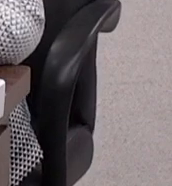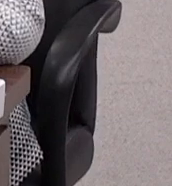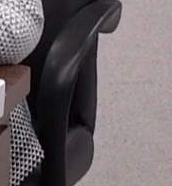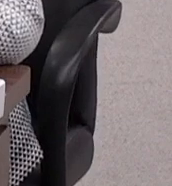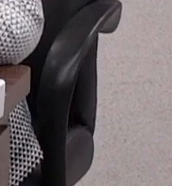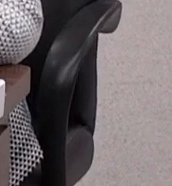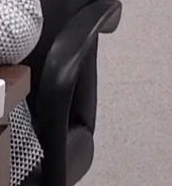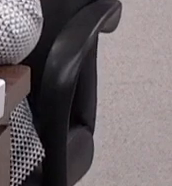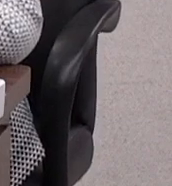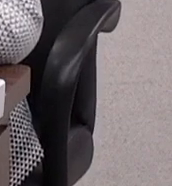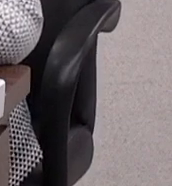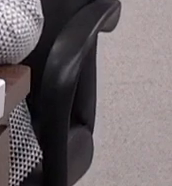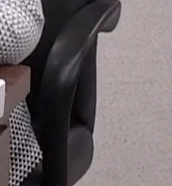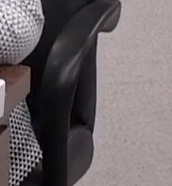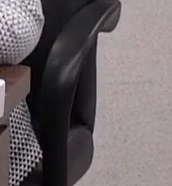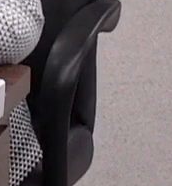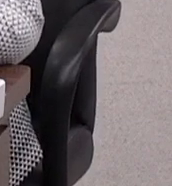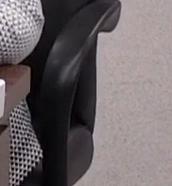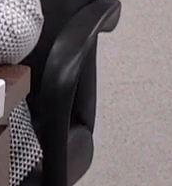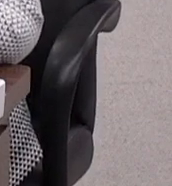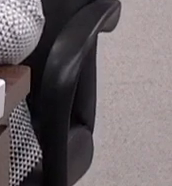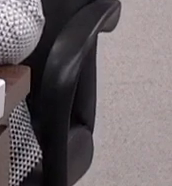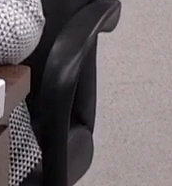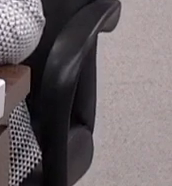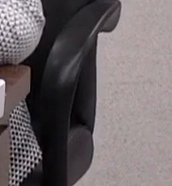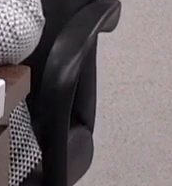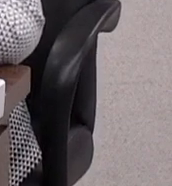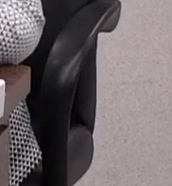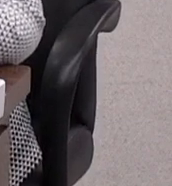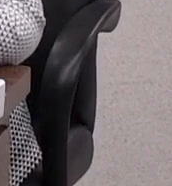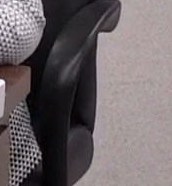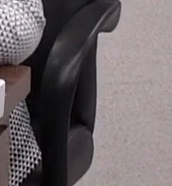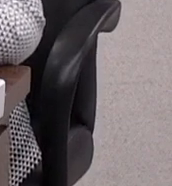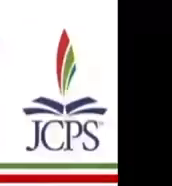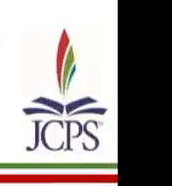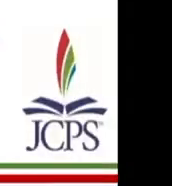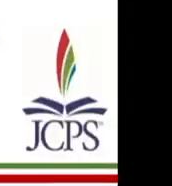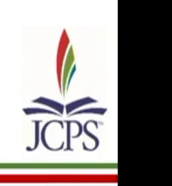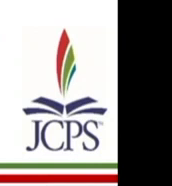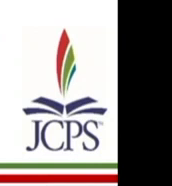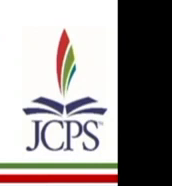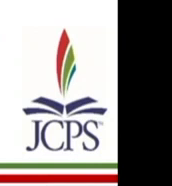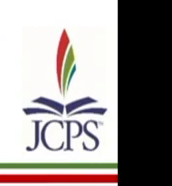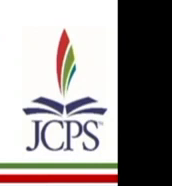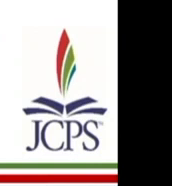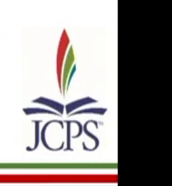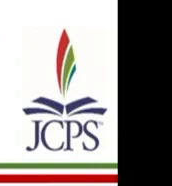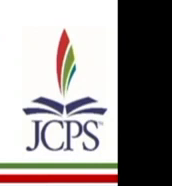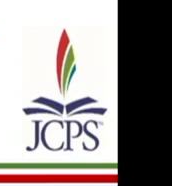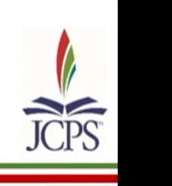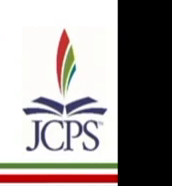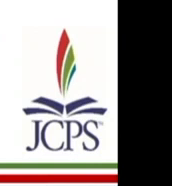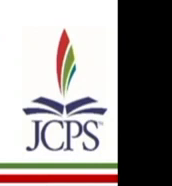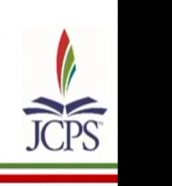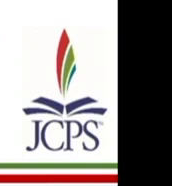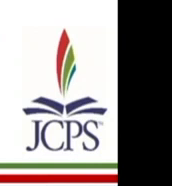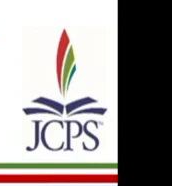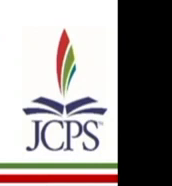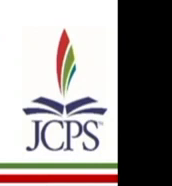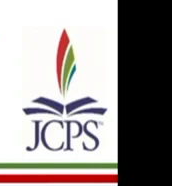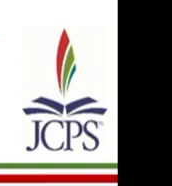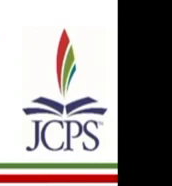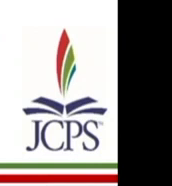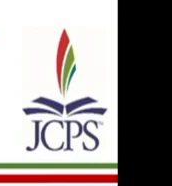Listed here are the three budgets that we're dealing with. I need to emphasize that the draft budget is basically a starting point